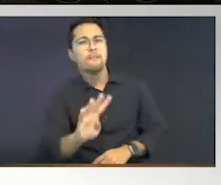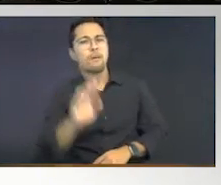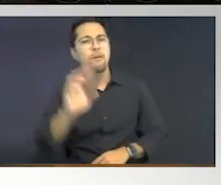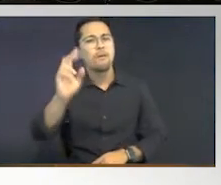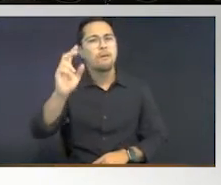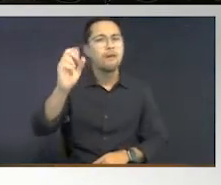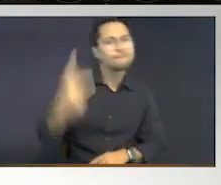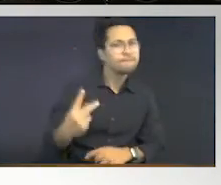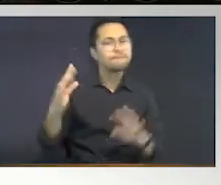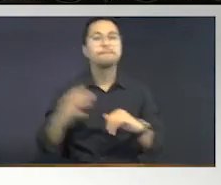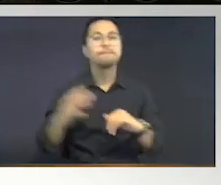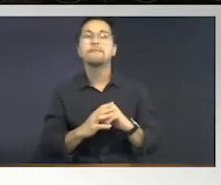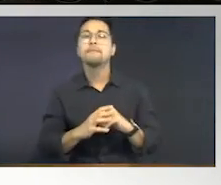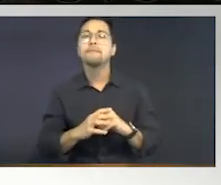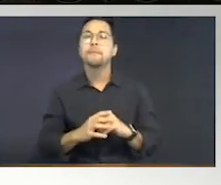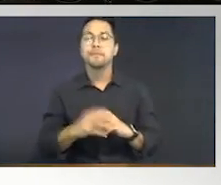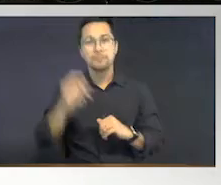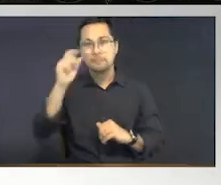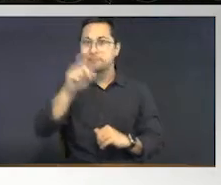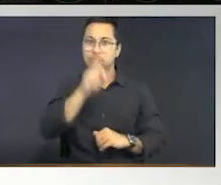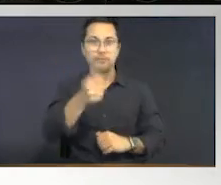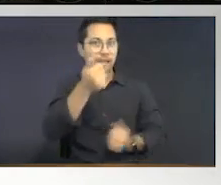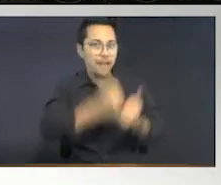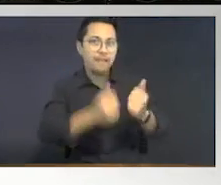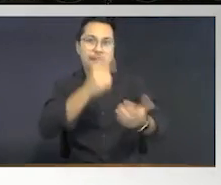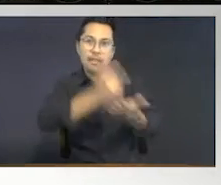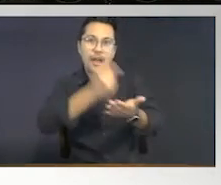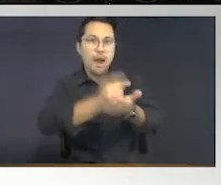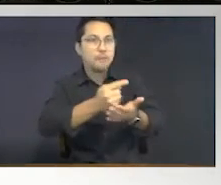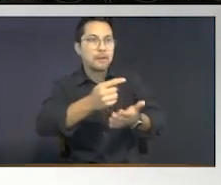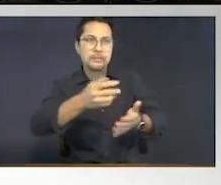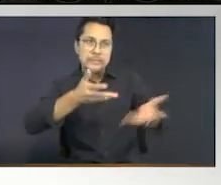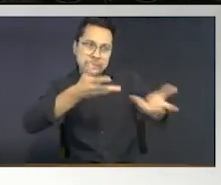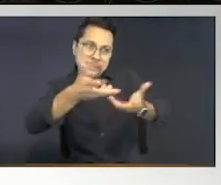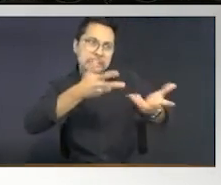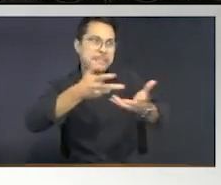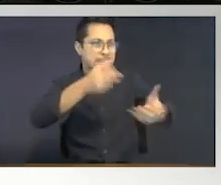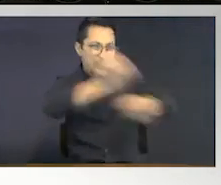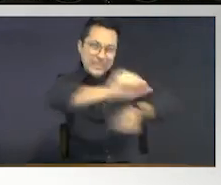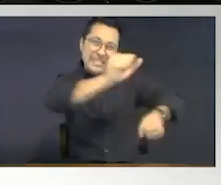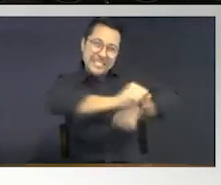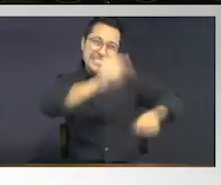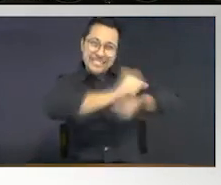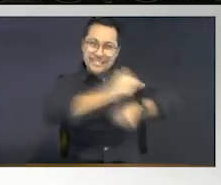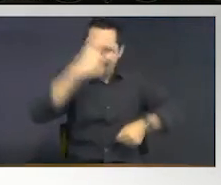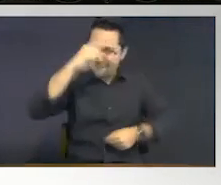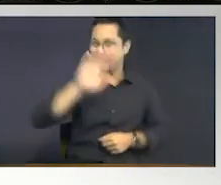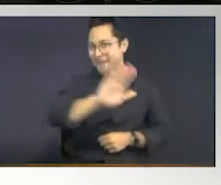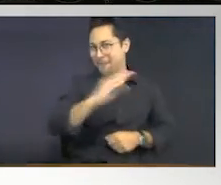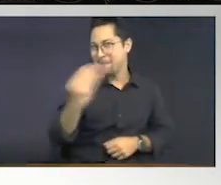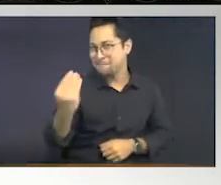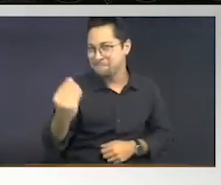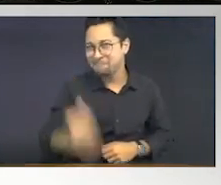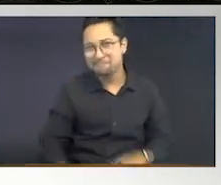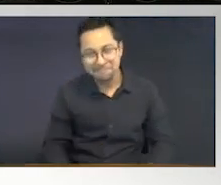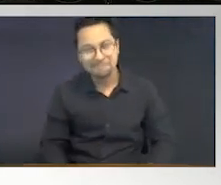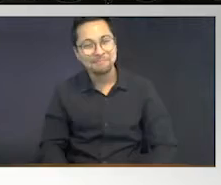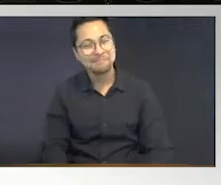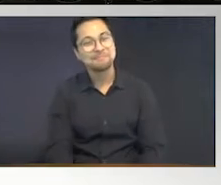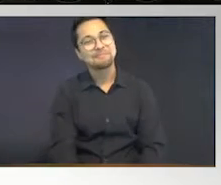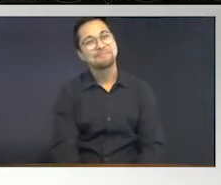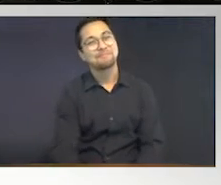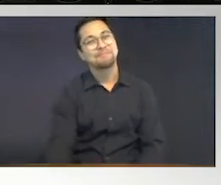made every therapist work for their money. Good job. Yes. Good job. Do it again.